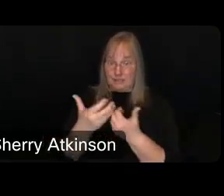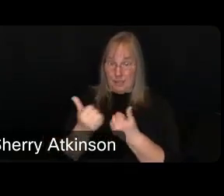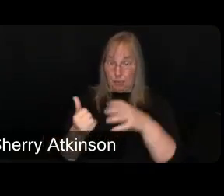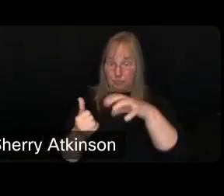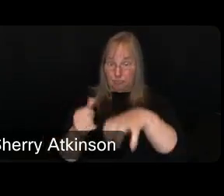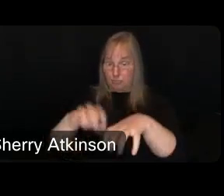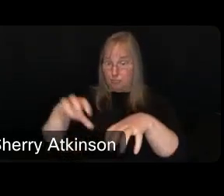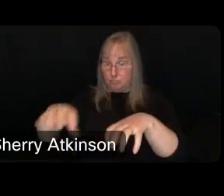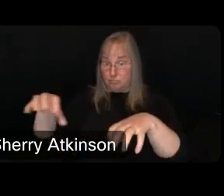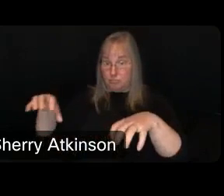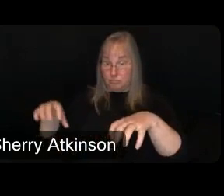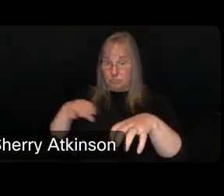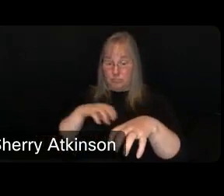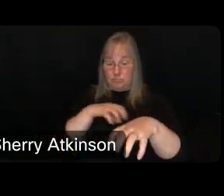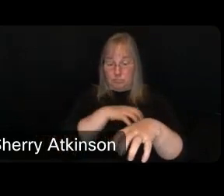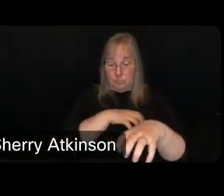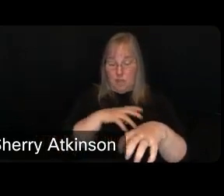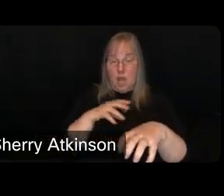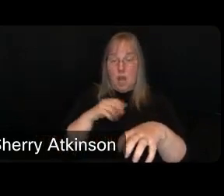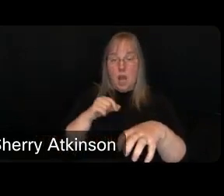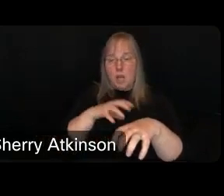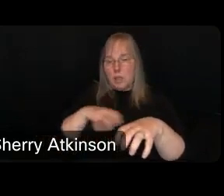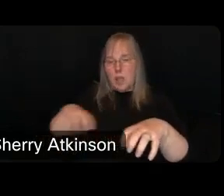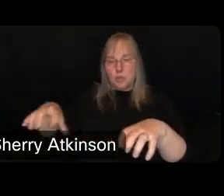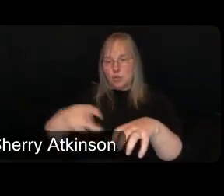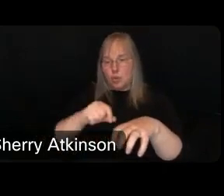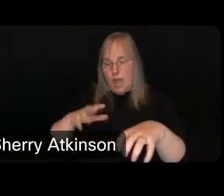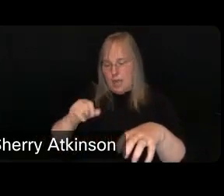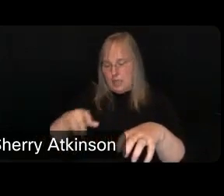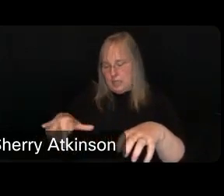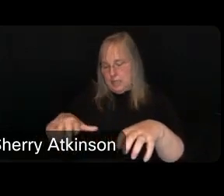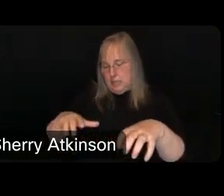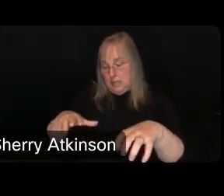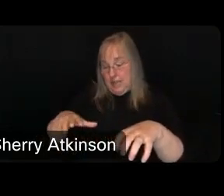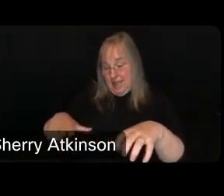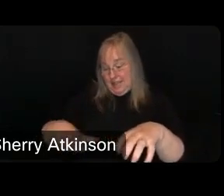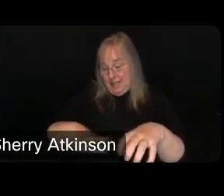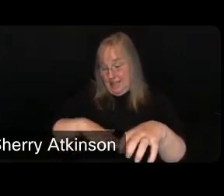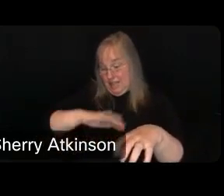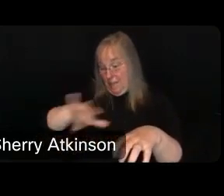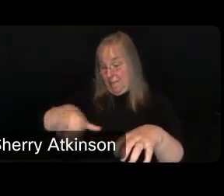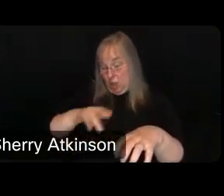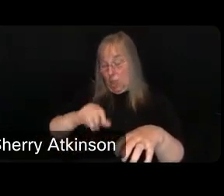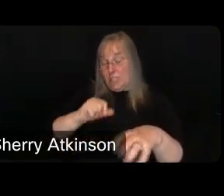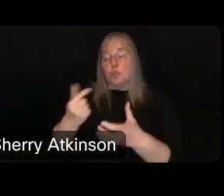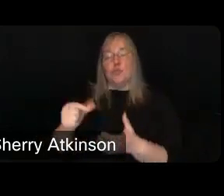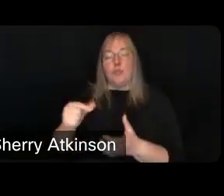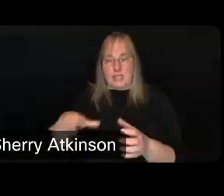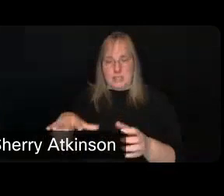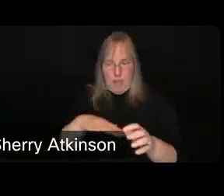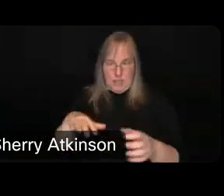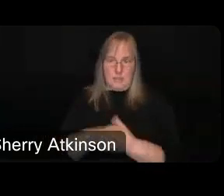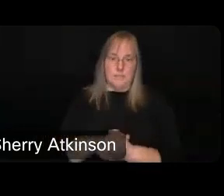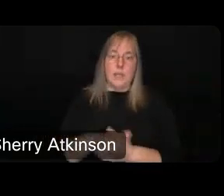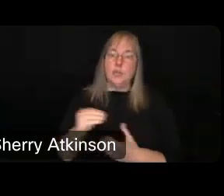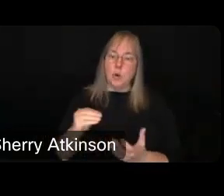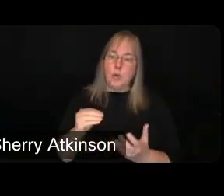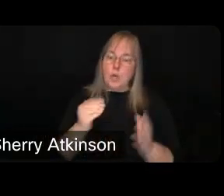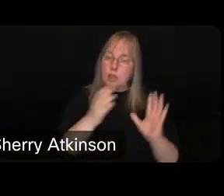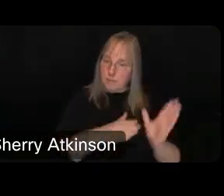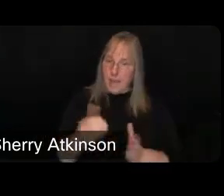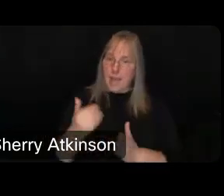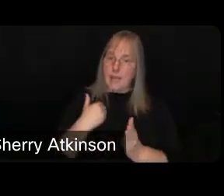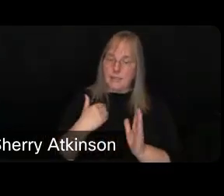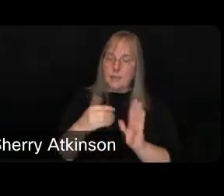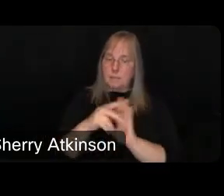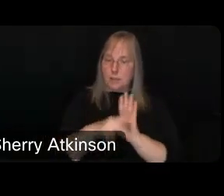around a common green space. So the plan certainly does have policies and this was in